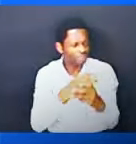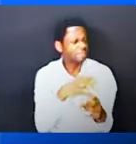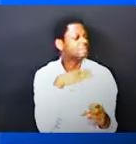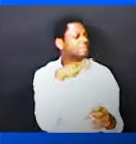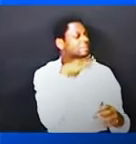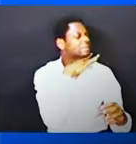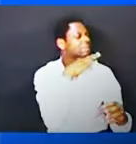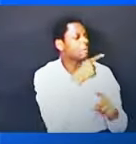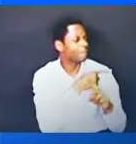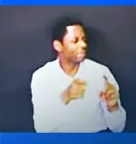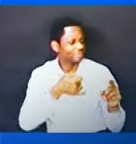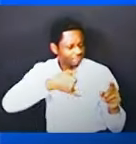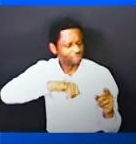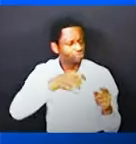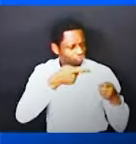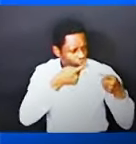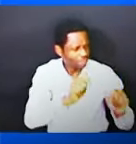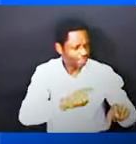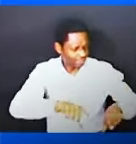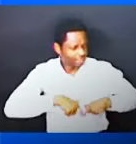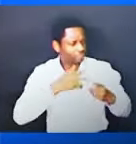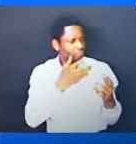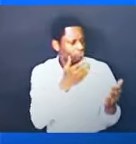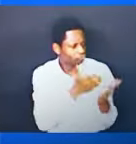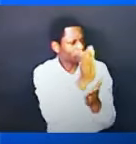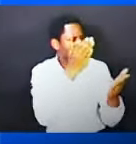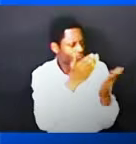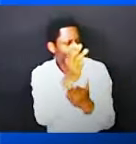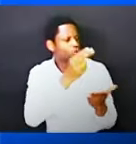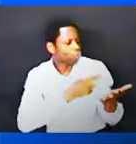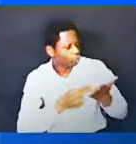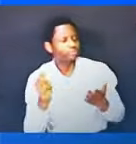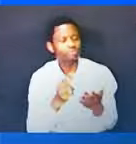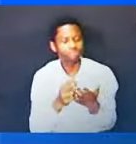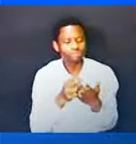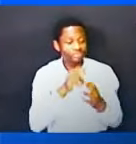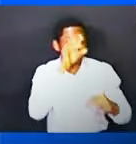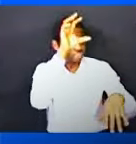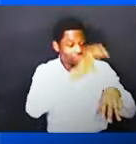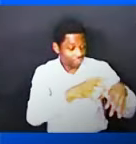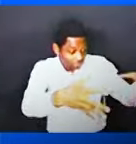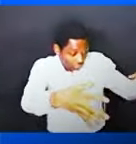world. The church is destined to be holy.